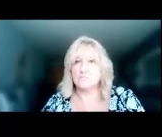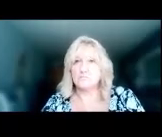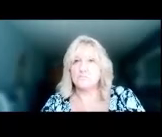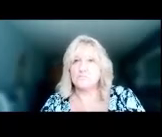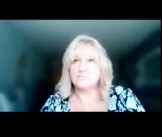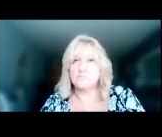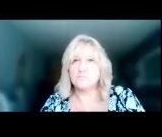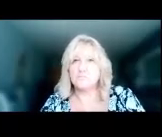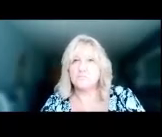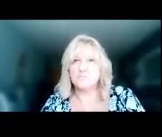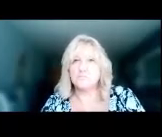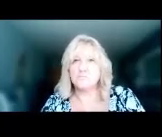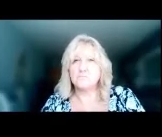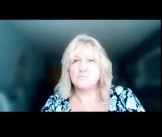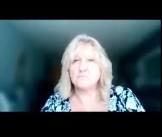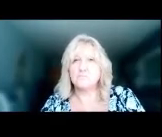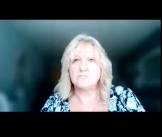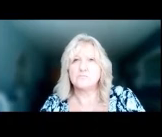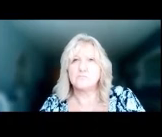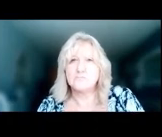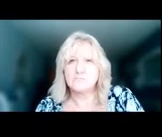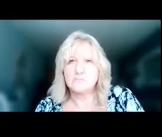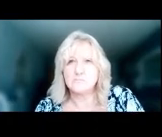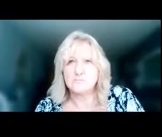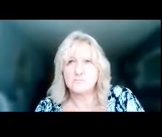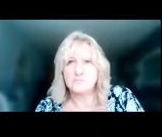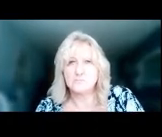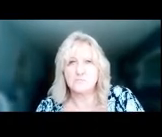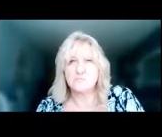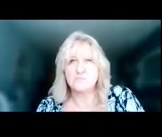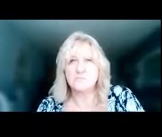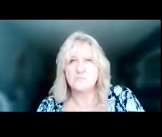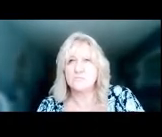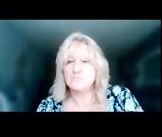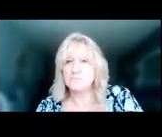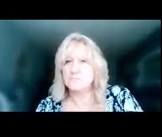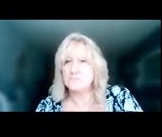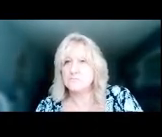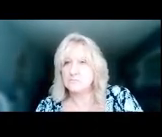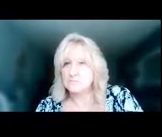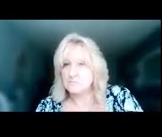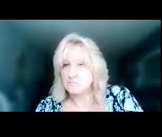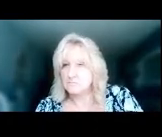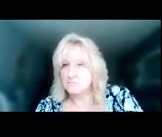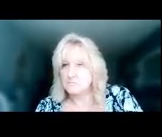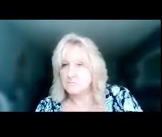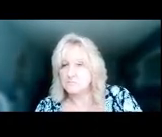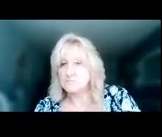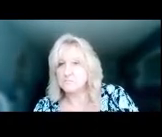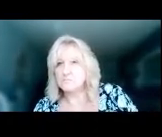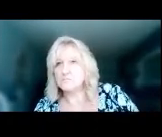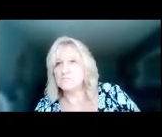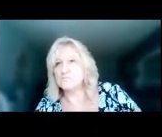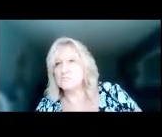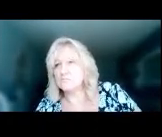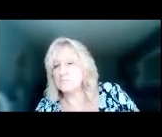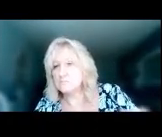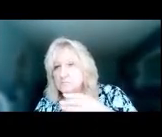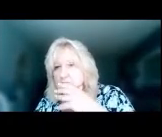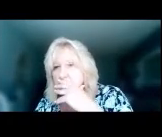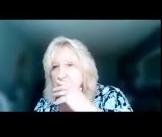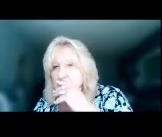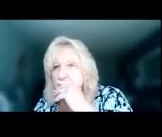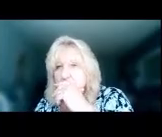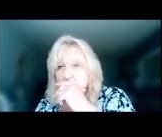Brown around the non-uniformity of Android and the infinite configuration across not only different